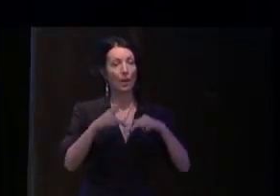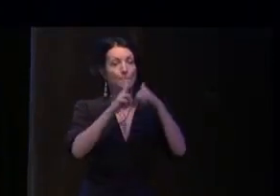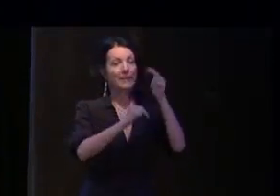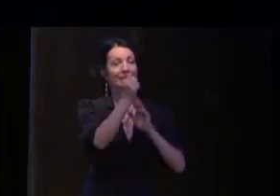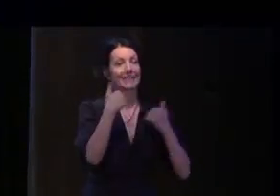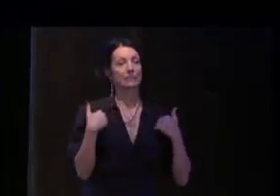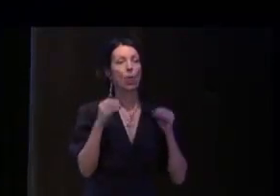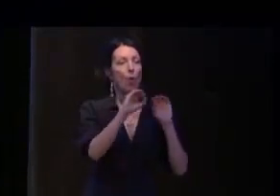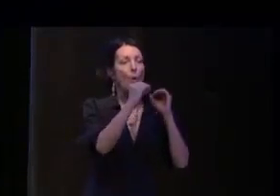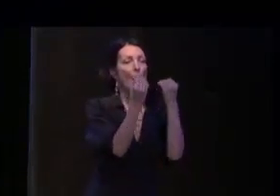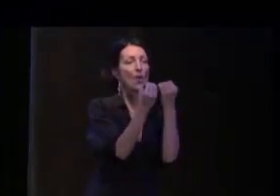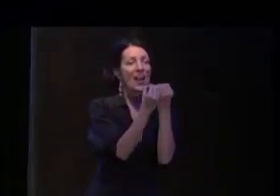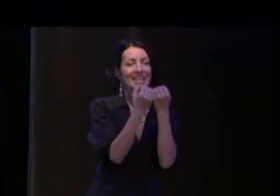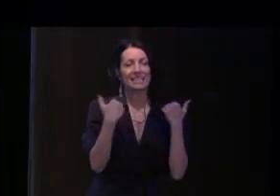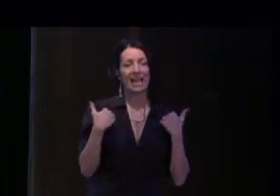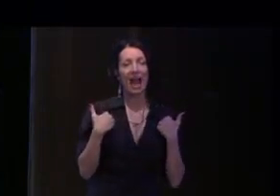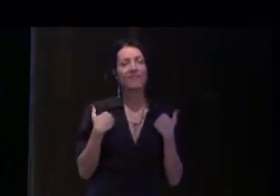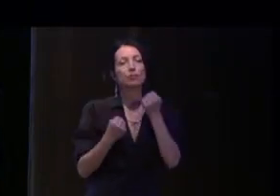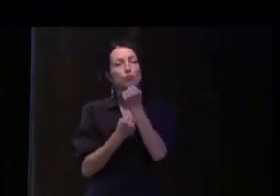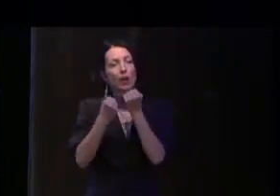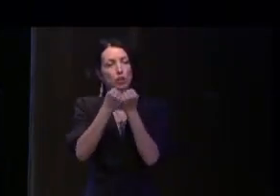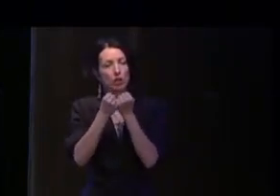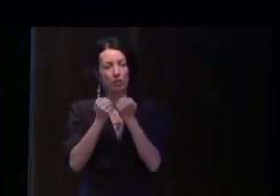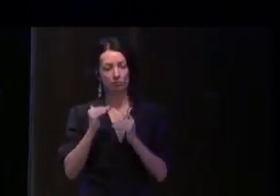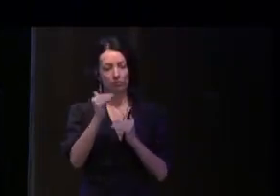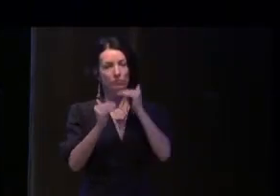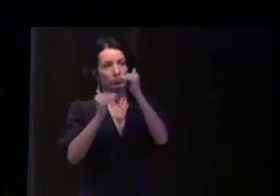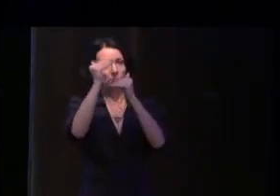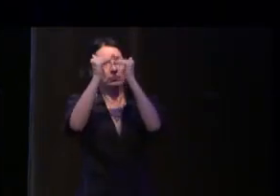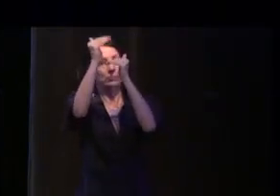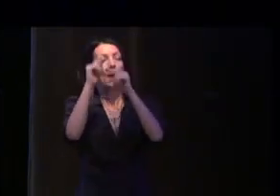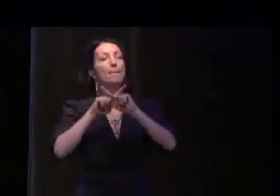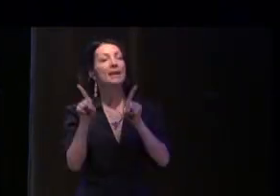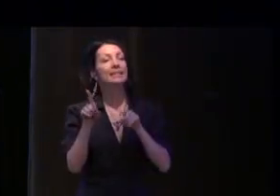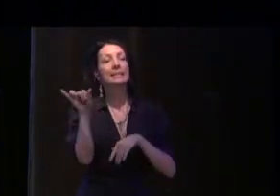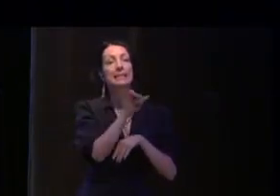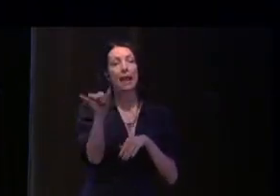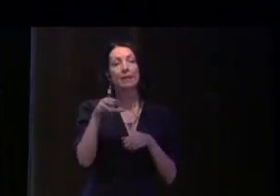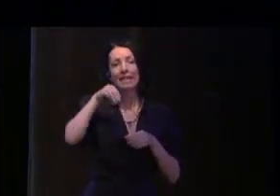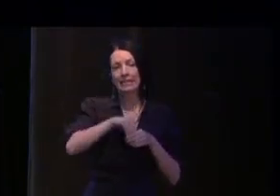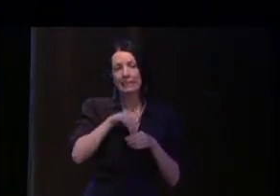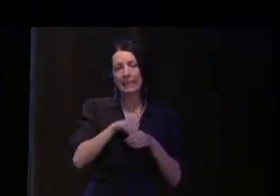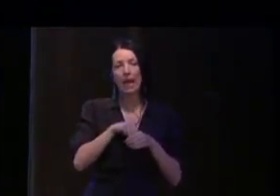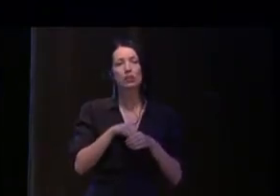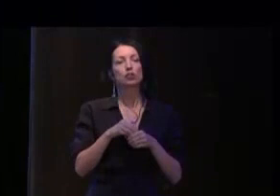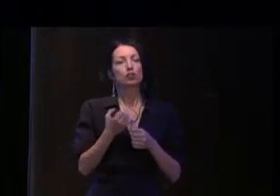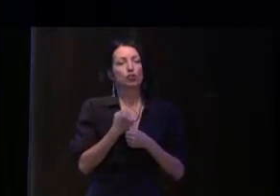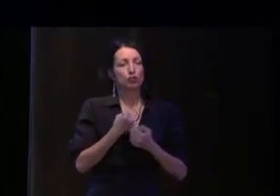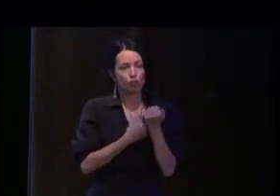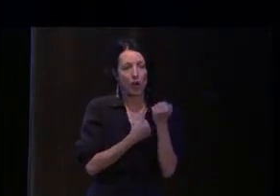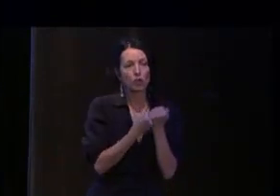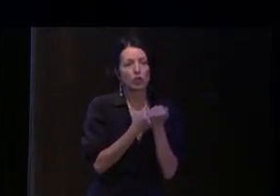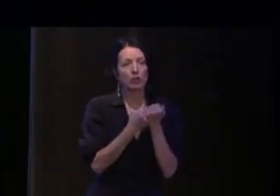about organizational infrastructures. But there is an inner spiritual infrastructure that's developed, that body of